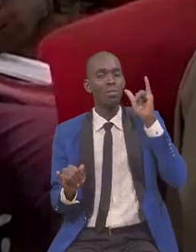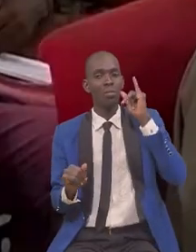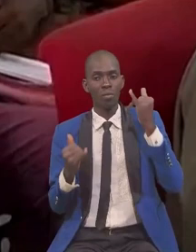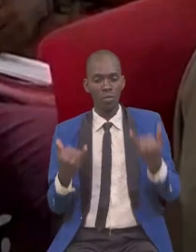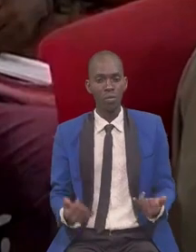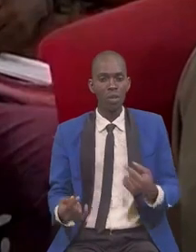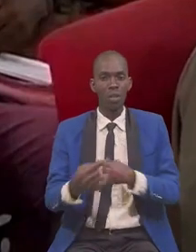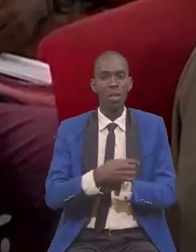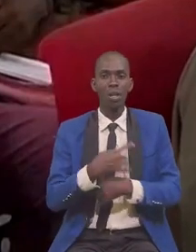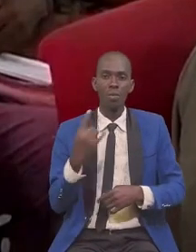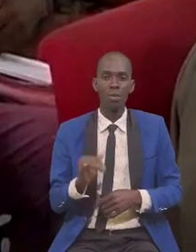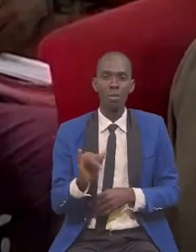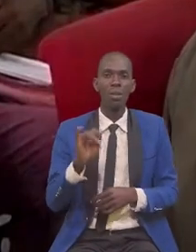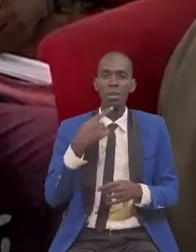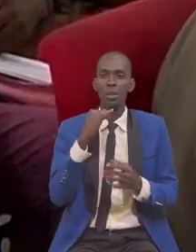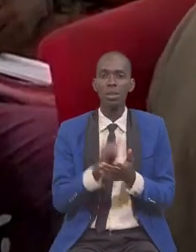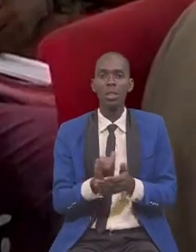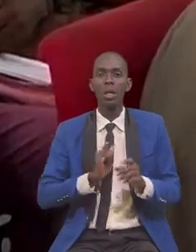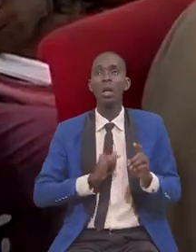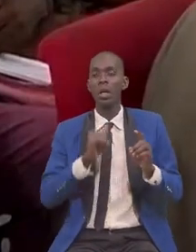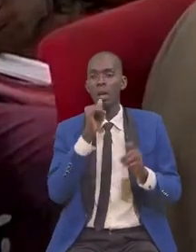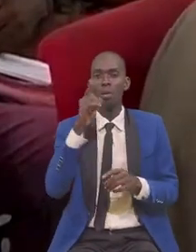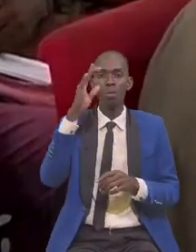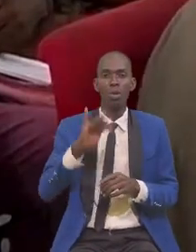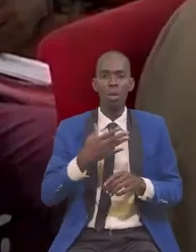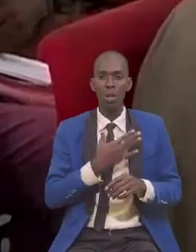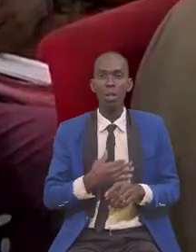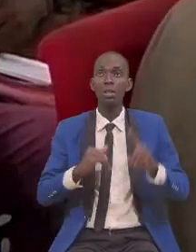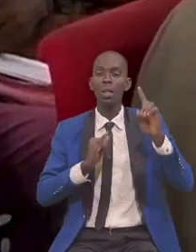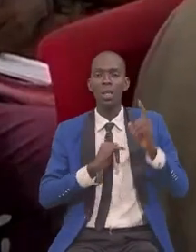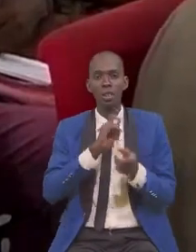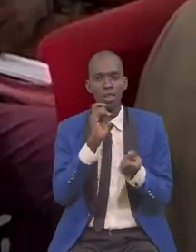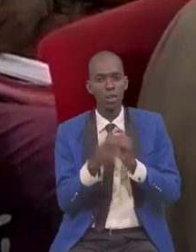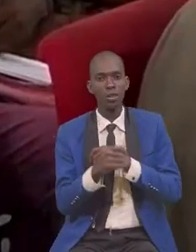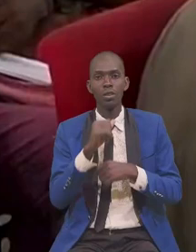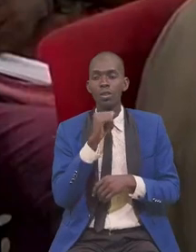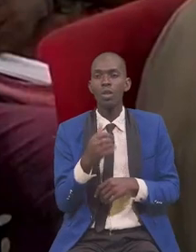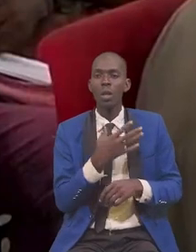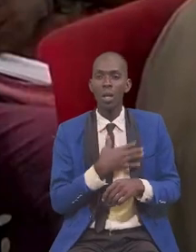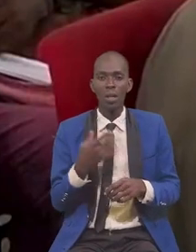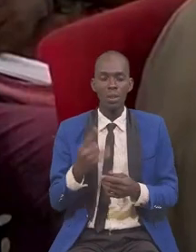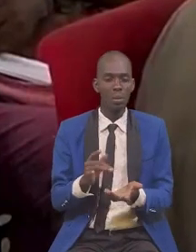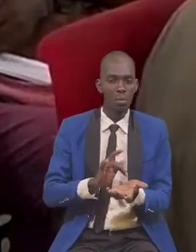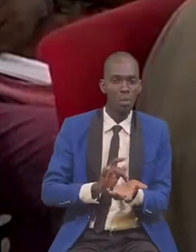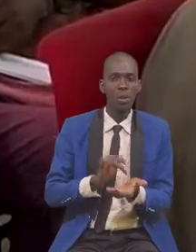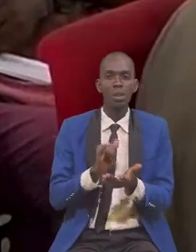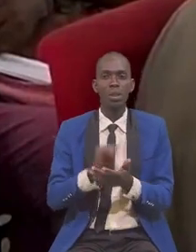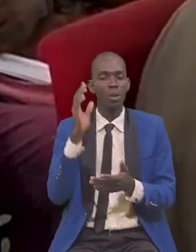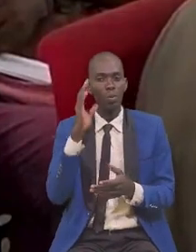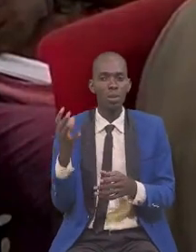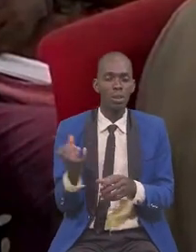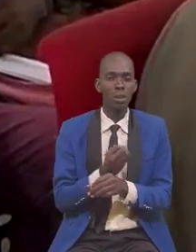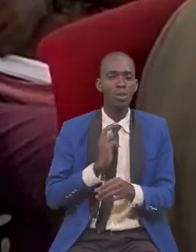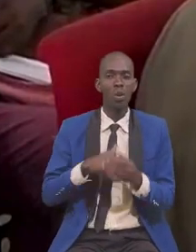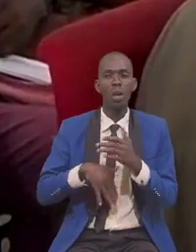am God and change not. And his word and the message that will get us out of sin and bring us to